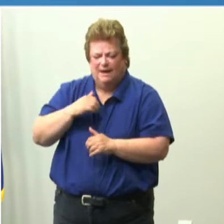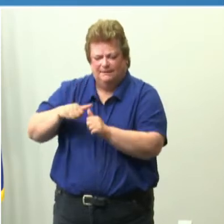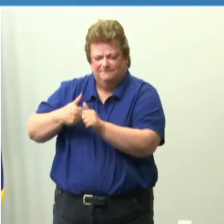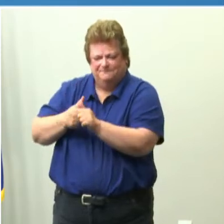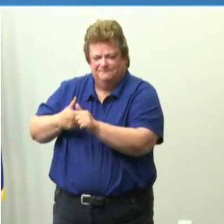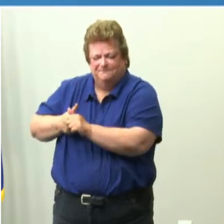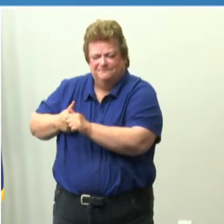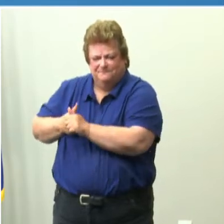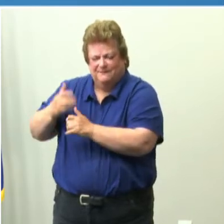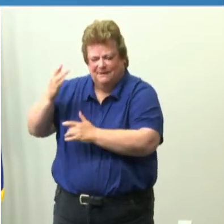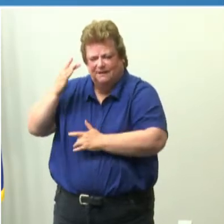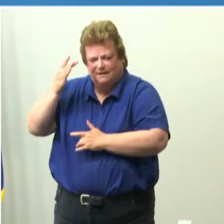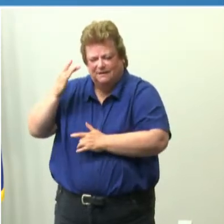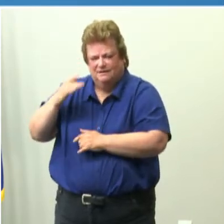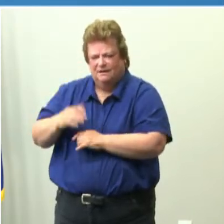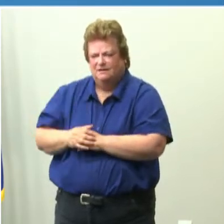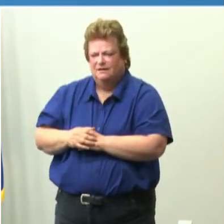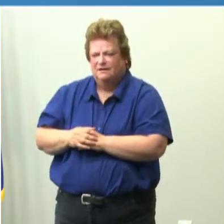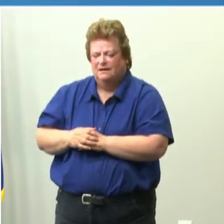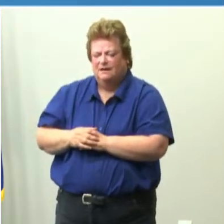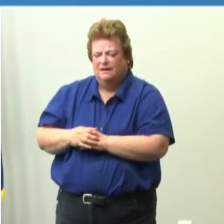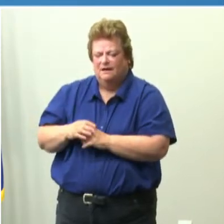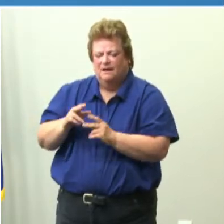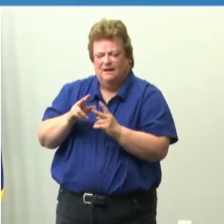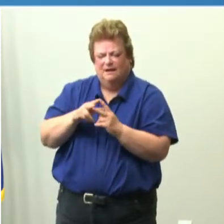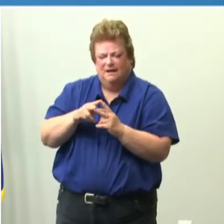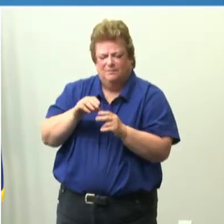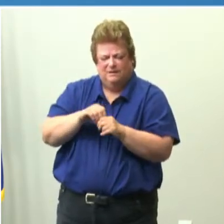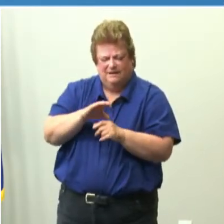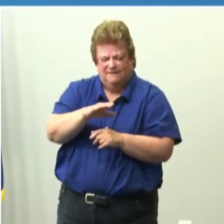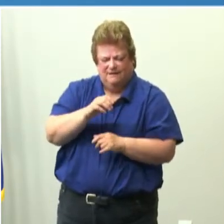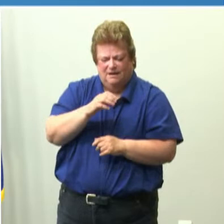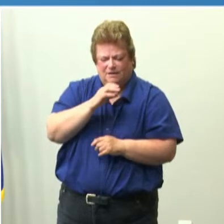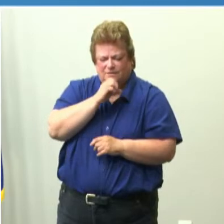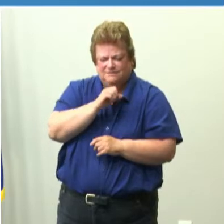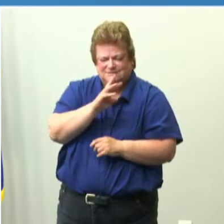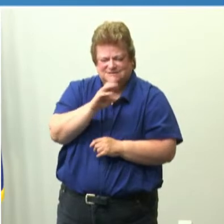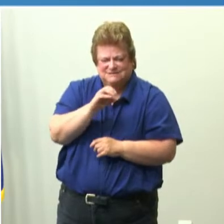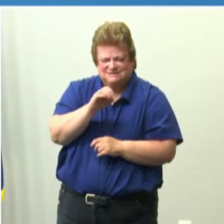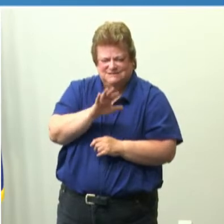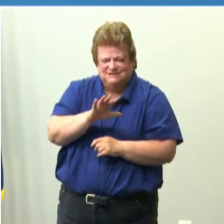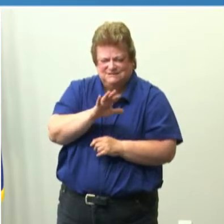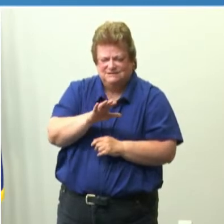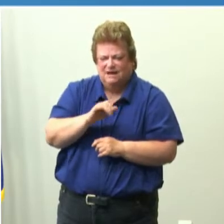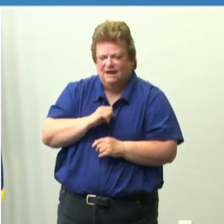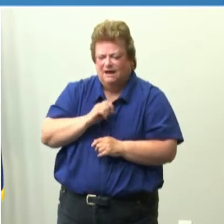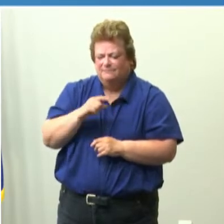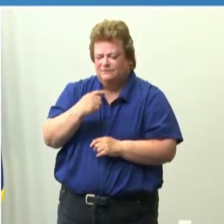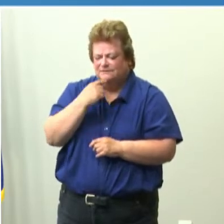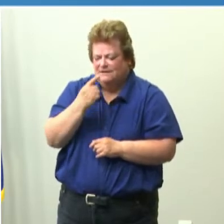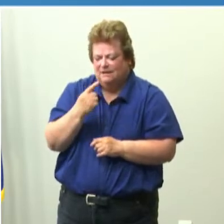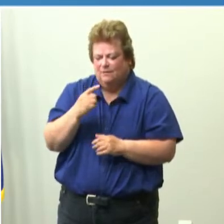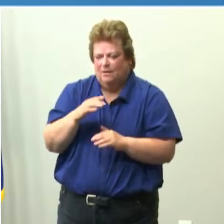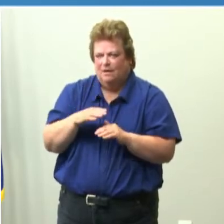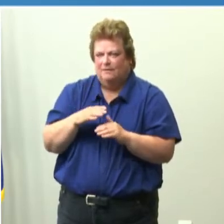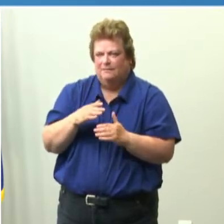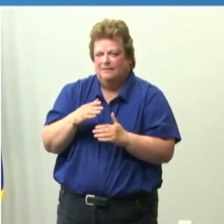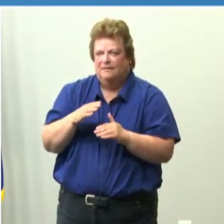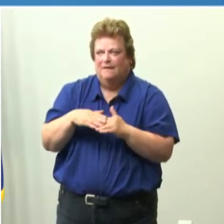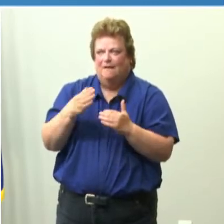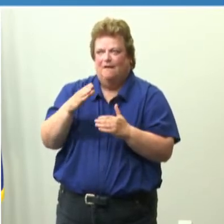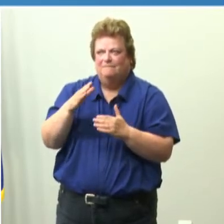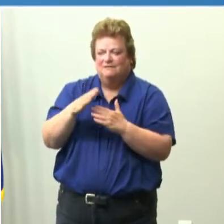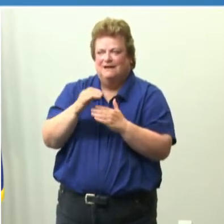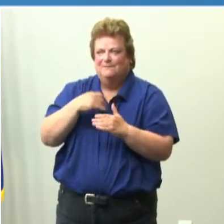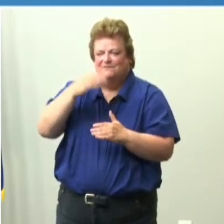conditions. There have been a couple in their 60s. I'm just telling you this off the top of my head, so please